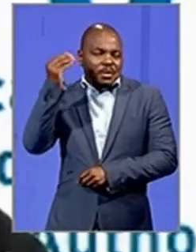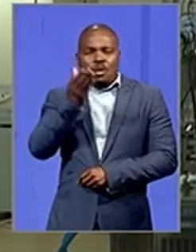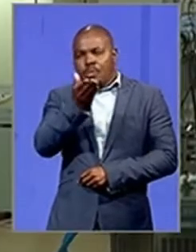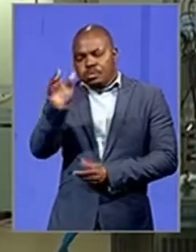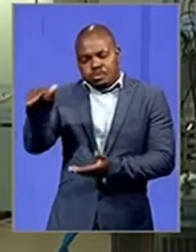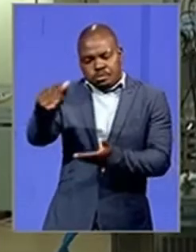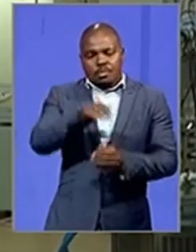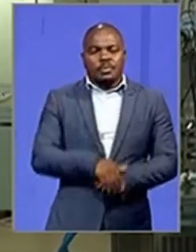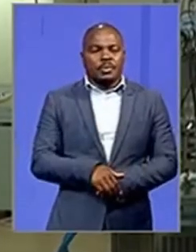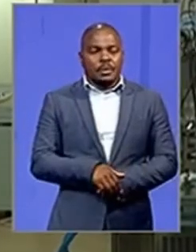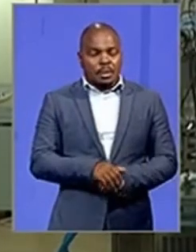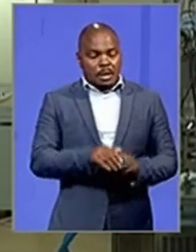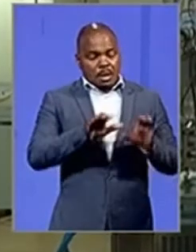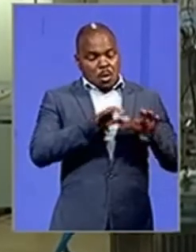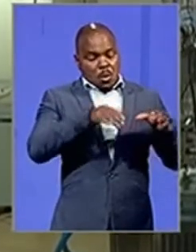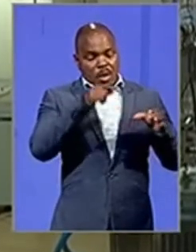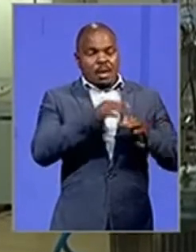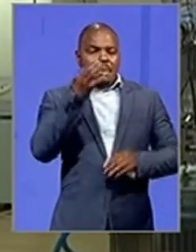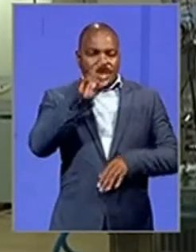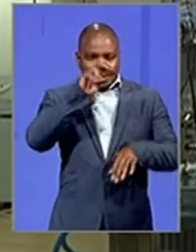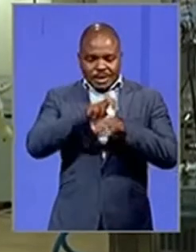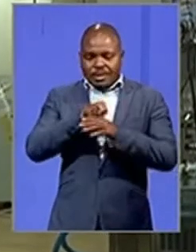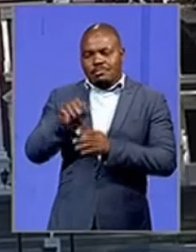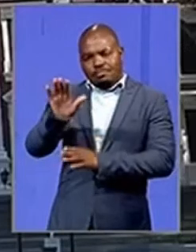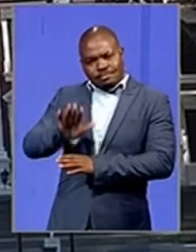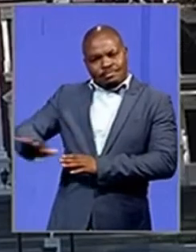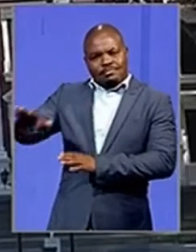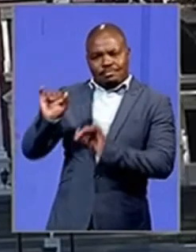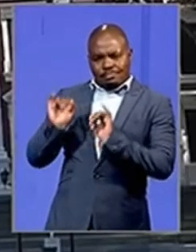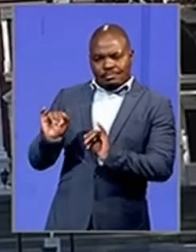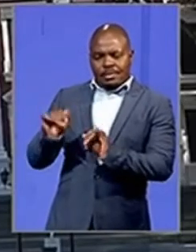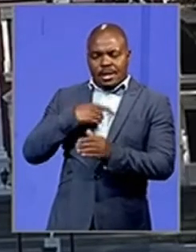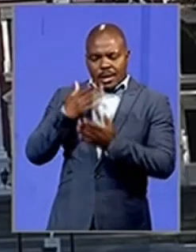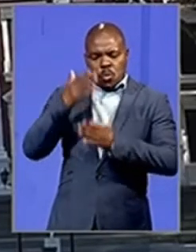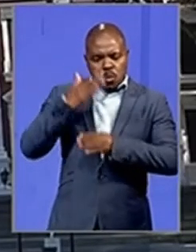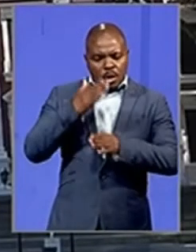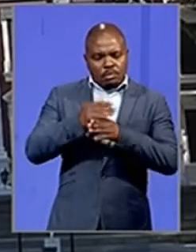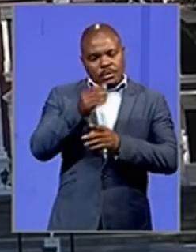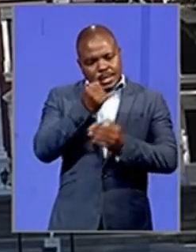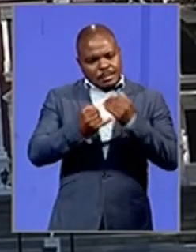can. SAHPRA e re e tshwanetse go neelwa lefelo le ka dirang tiro ka tokologo kwa ntle ga kgatelelo.